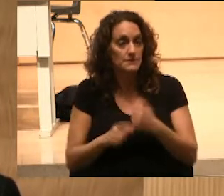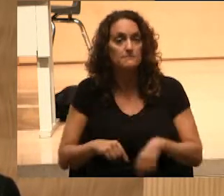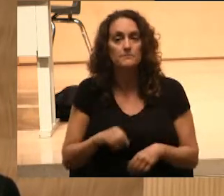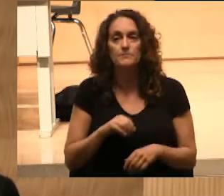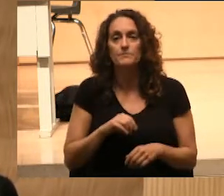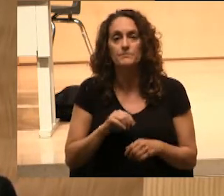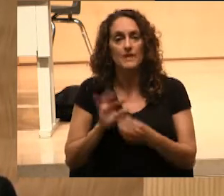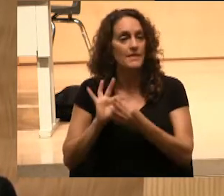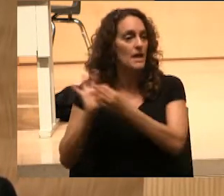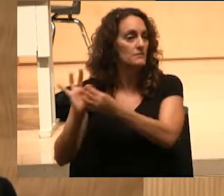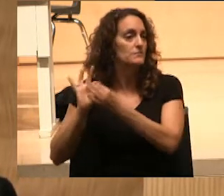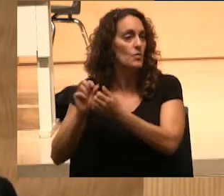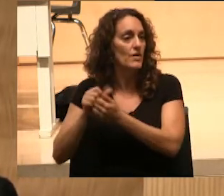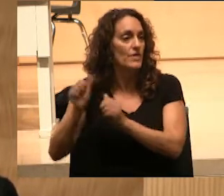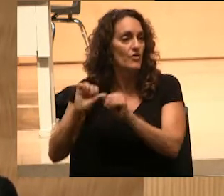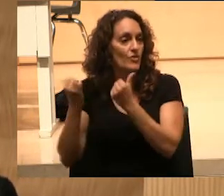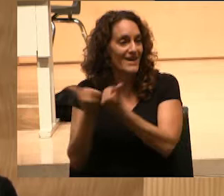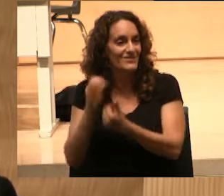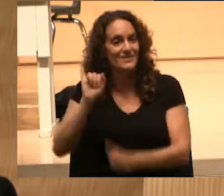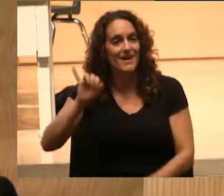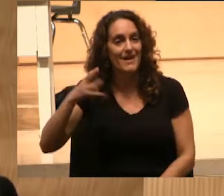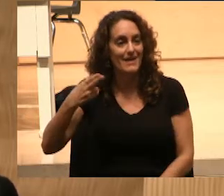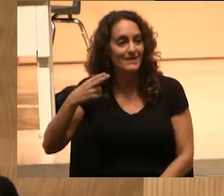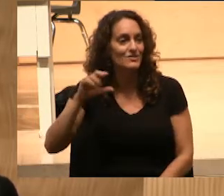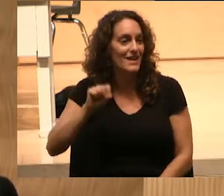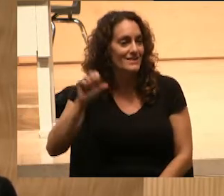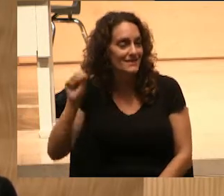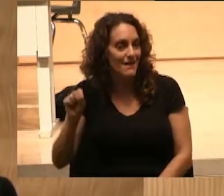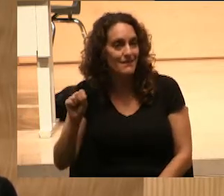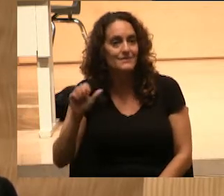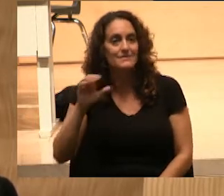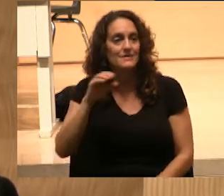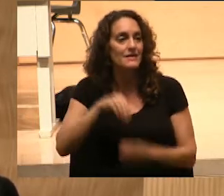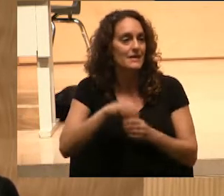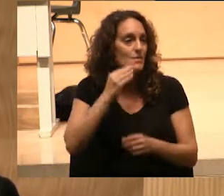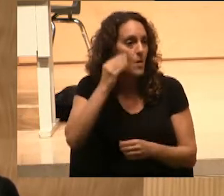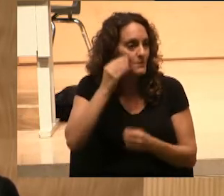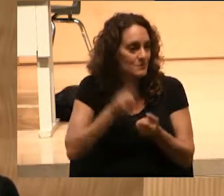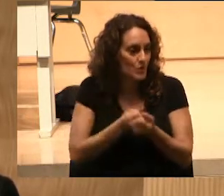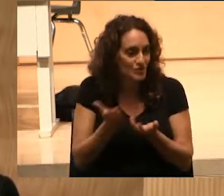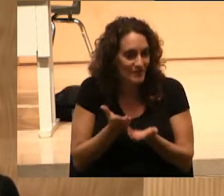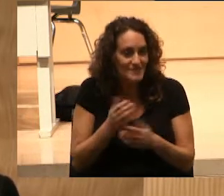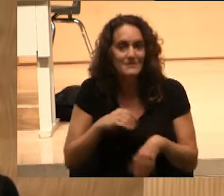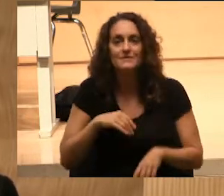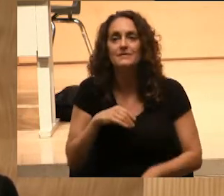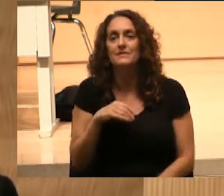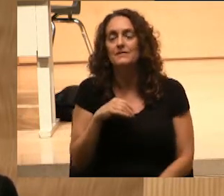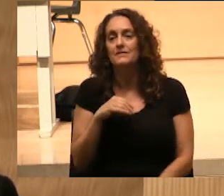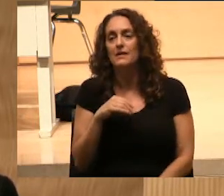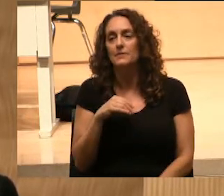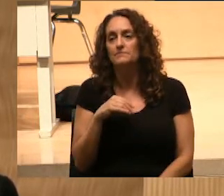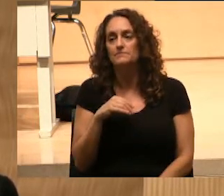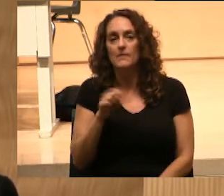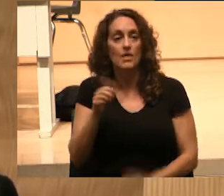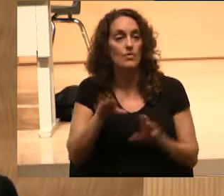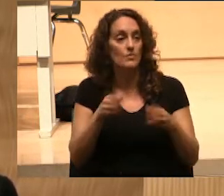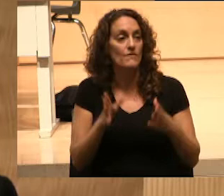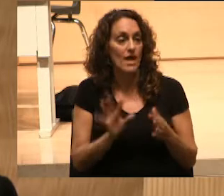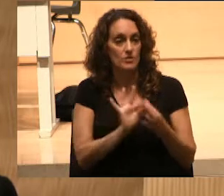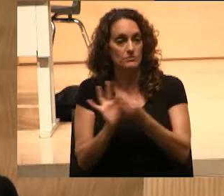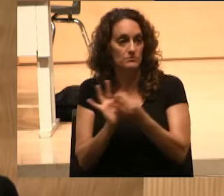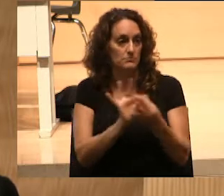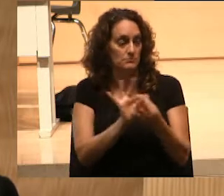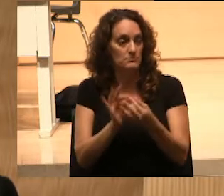that in coordination with other agencies, IHSS, in-home support services, other providers